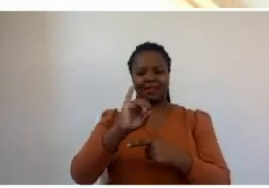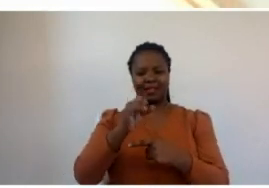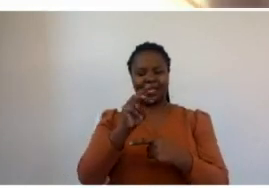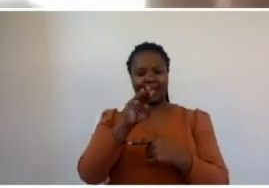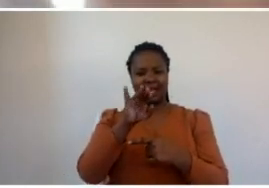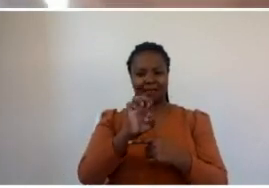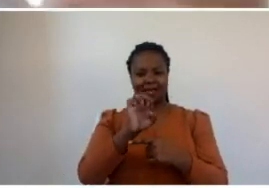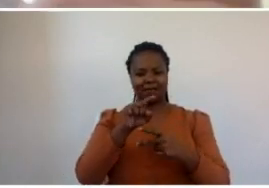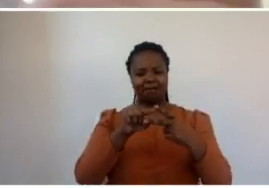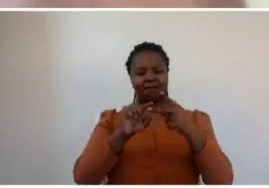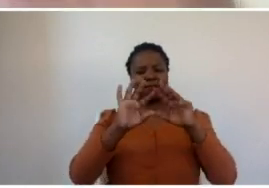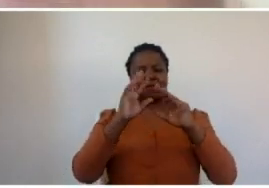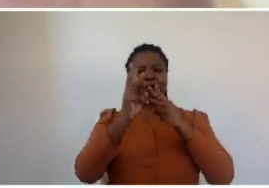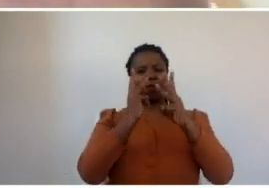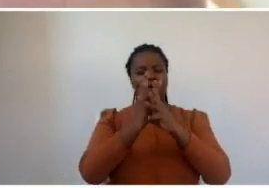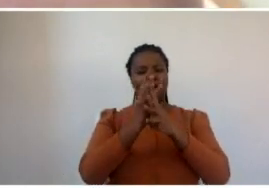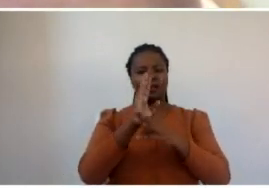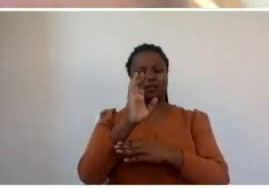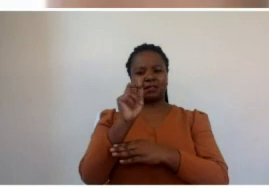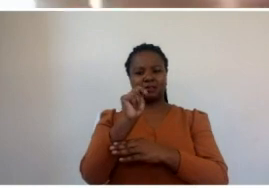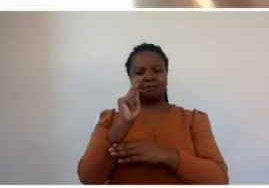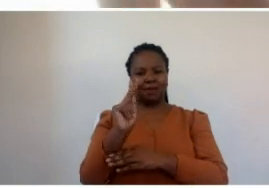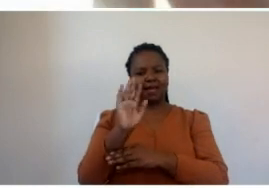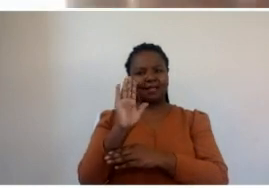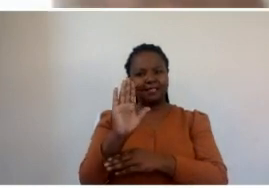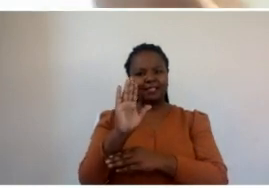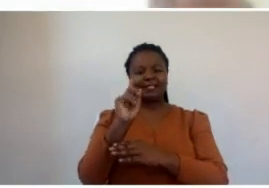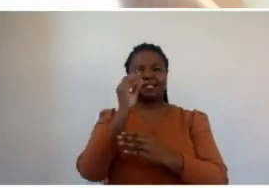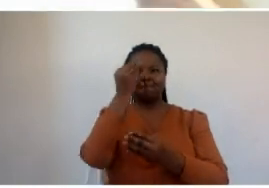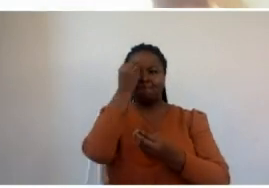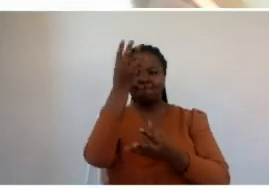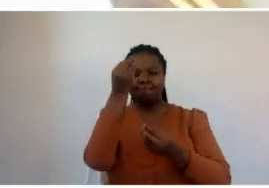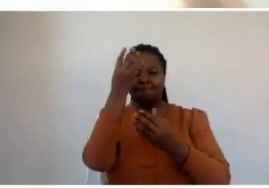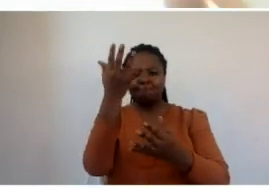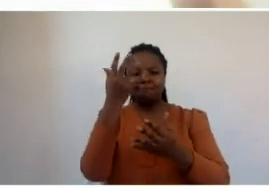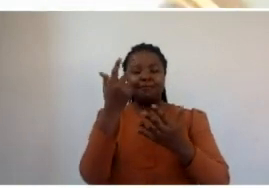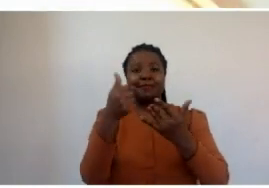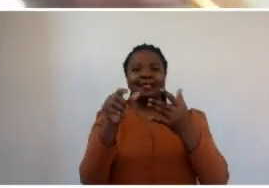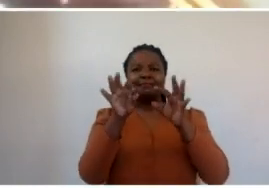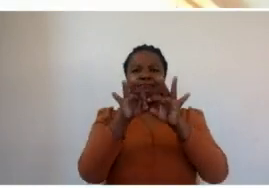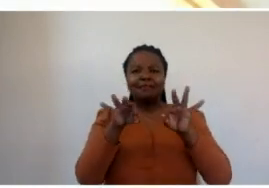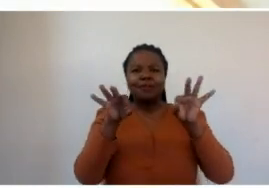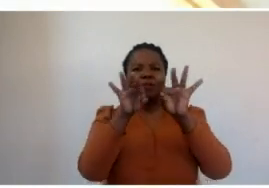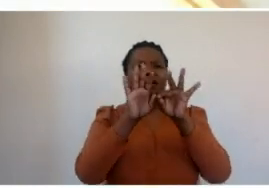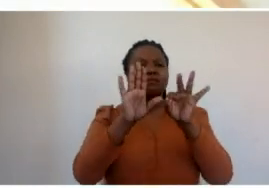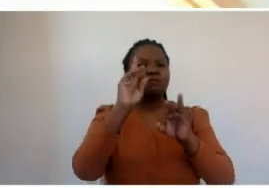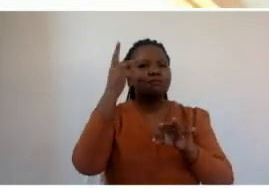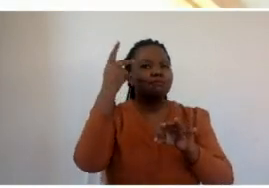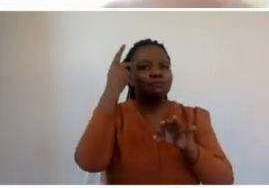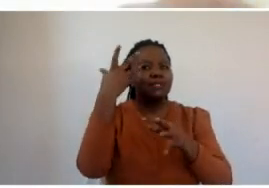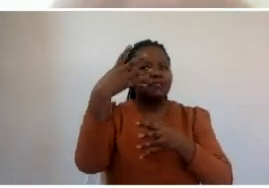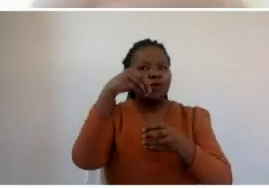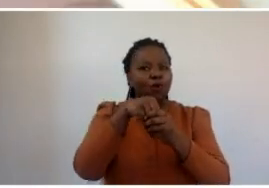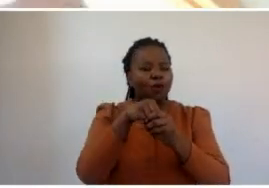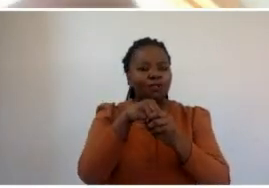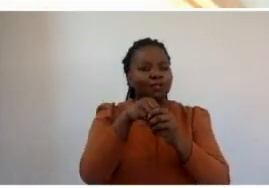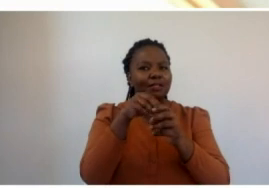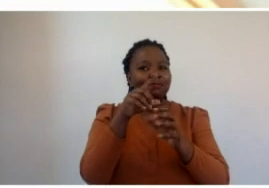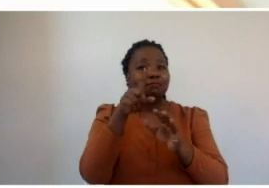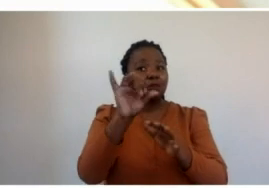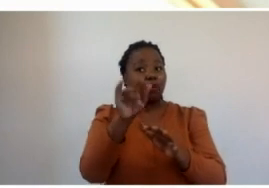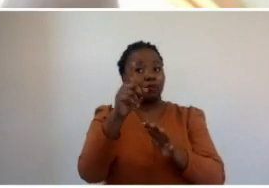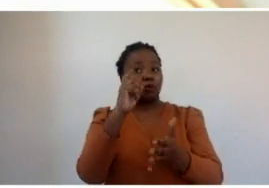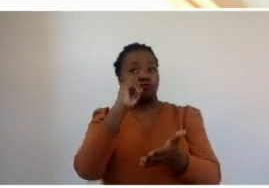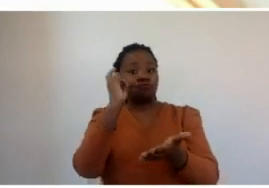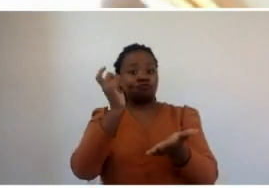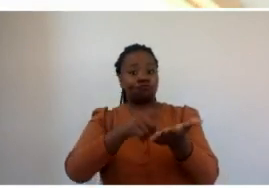Bank on the essential nature of a political commitment for inclusion, recognizing that that doesn't